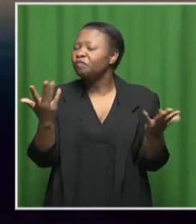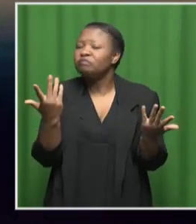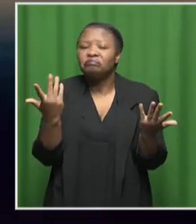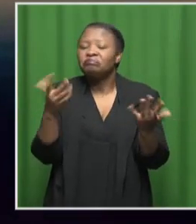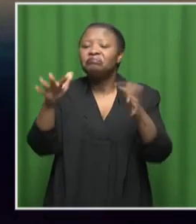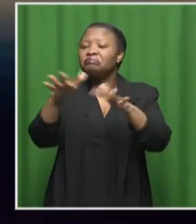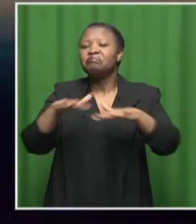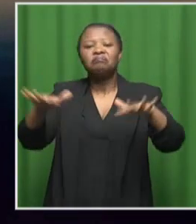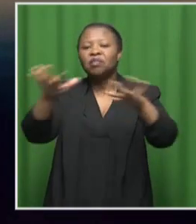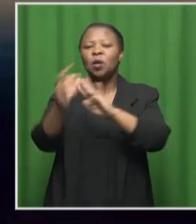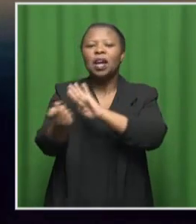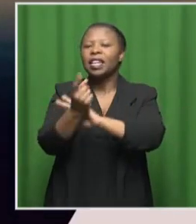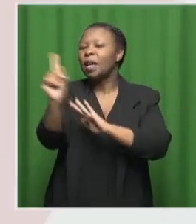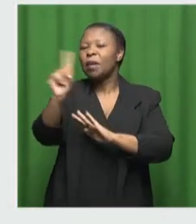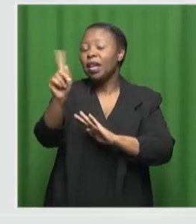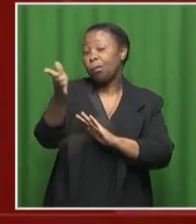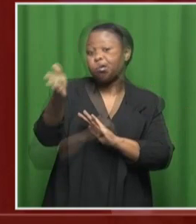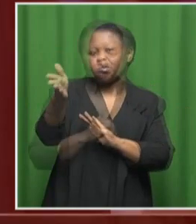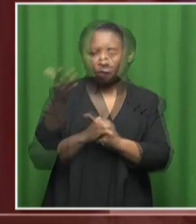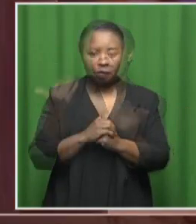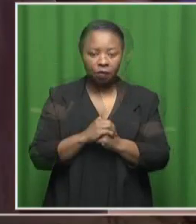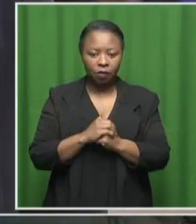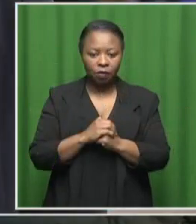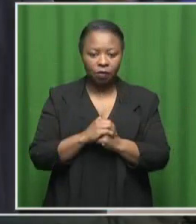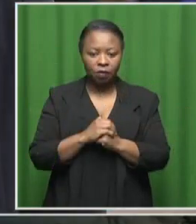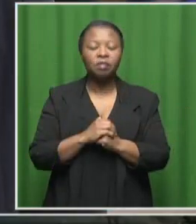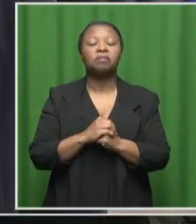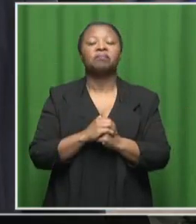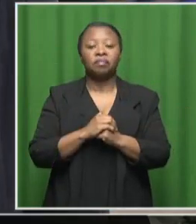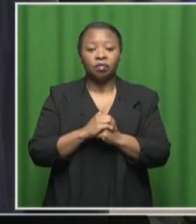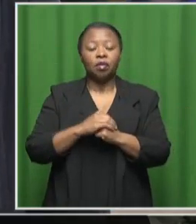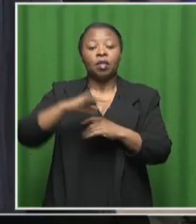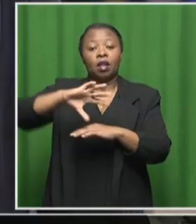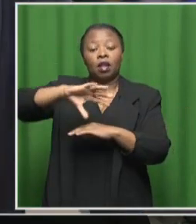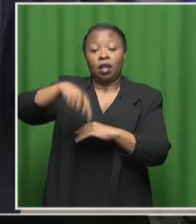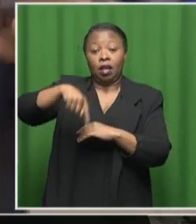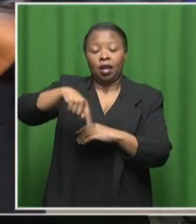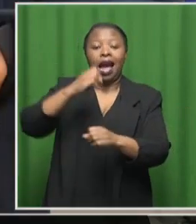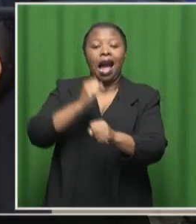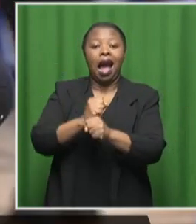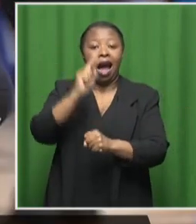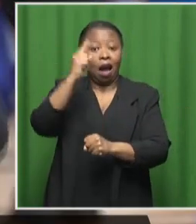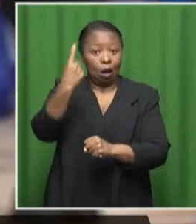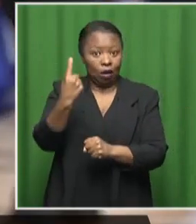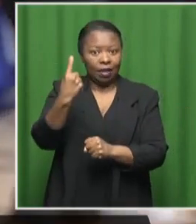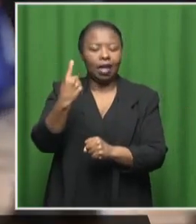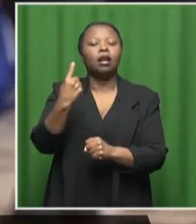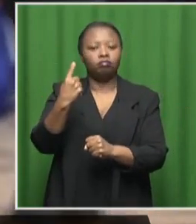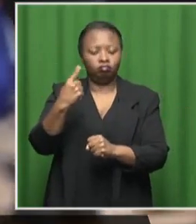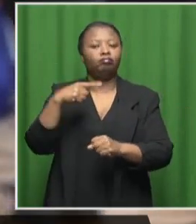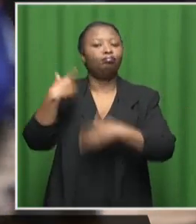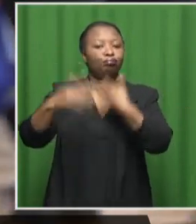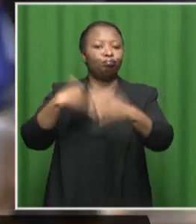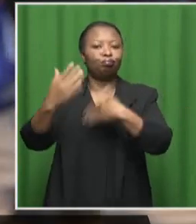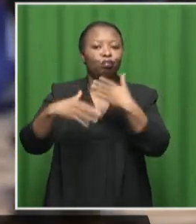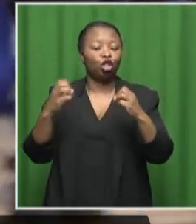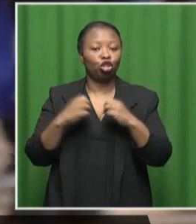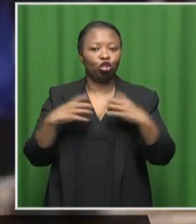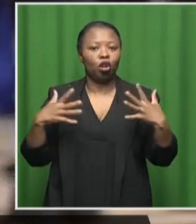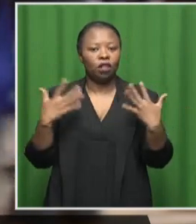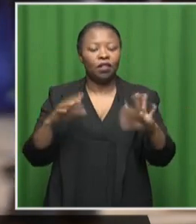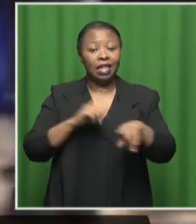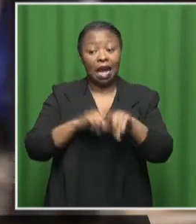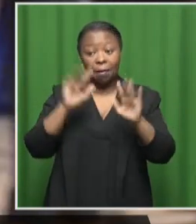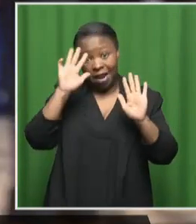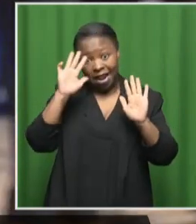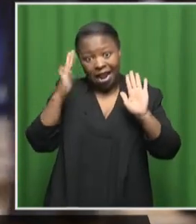scene like where you are at the moment? Congress of the Democratic Alliance in Gauteng is pretty much getting underway now. At 9 o'clock,